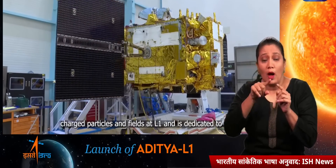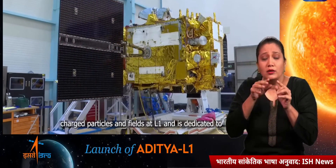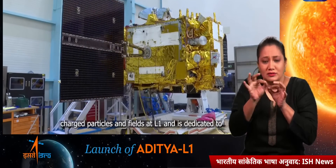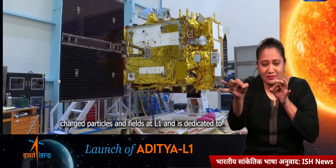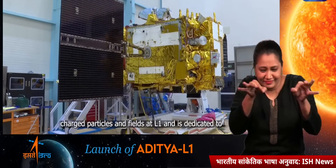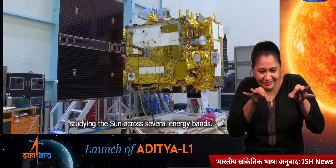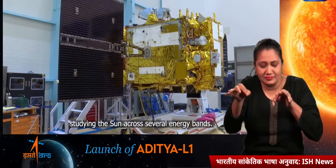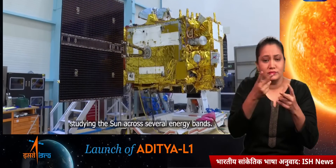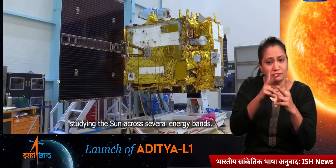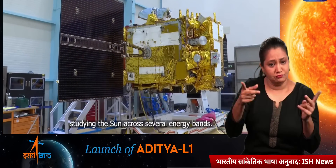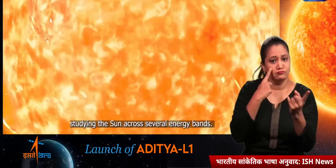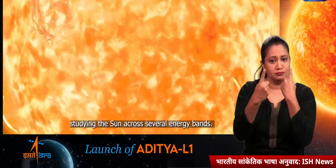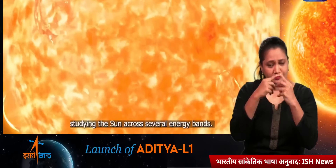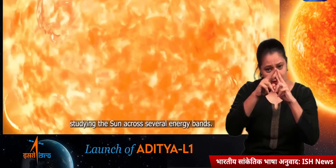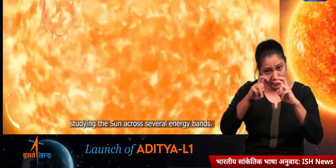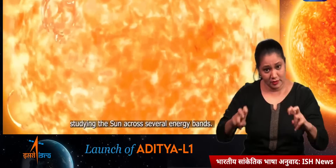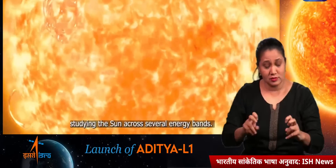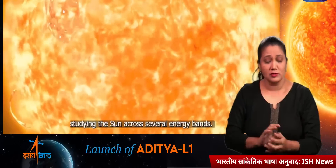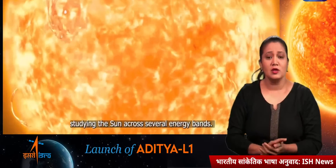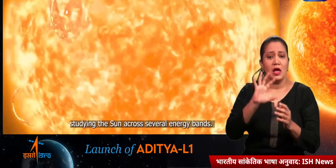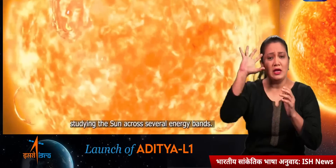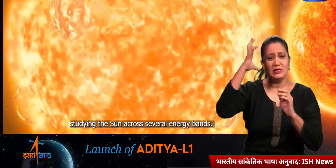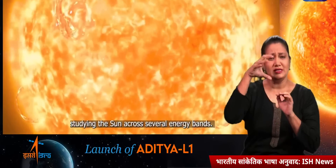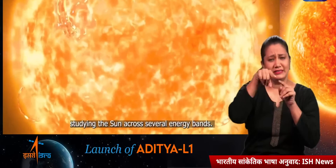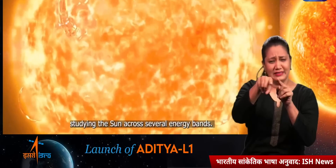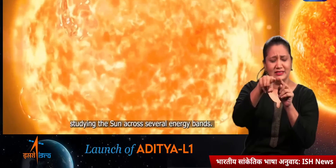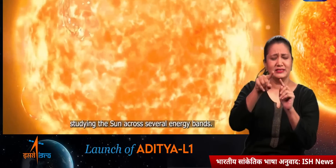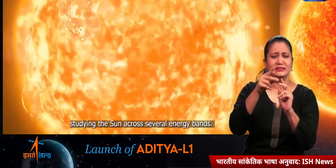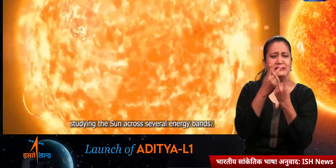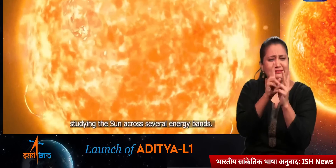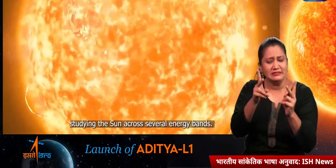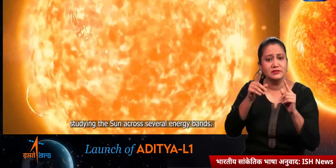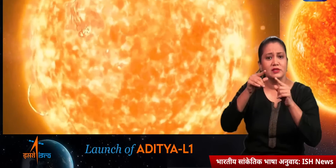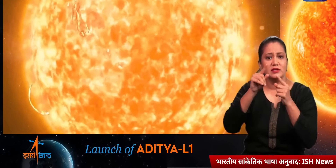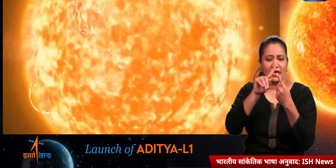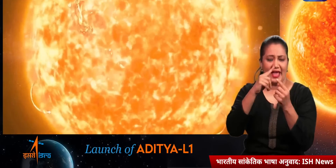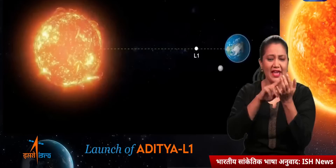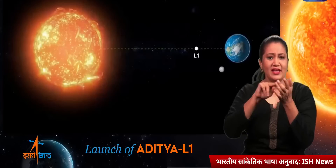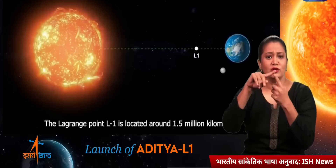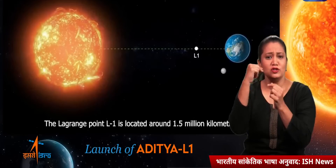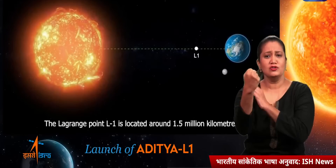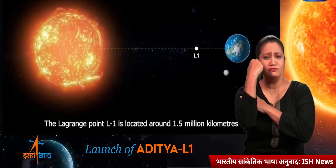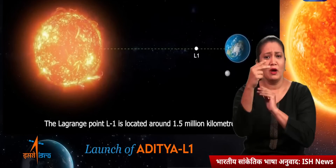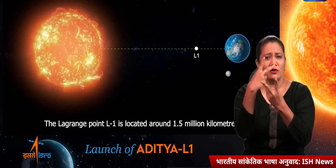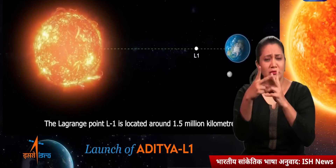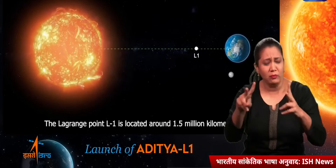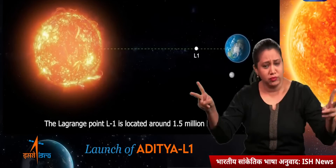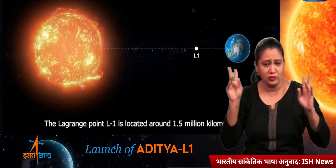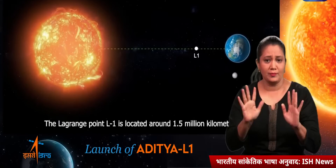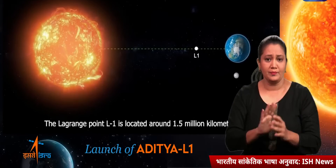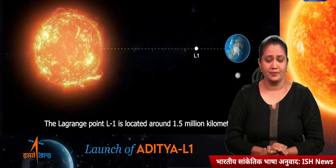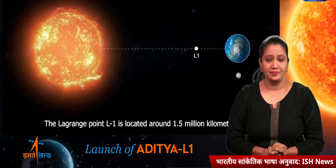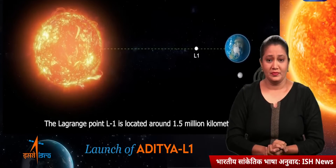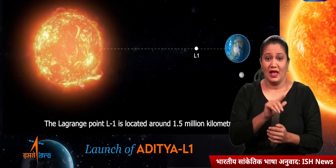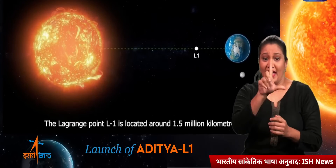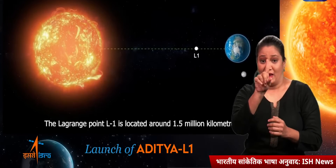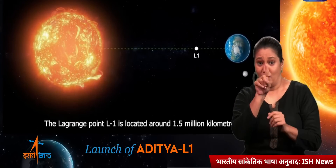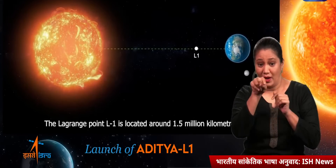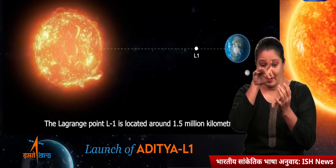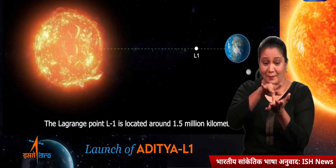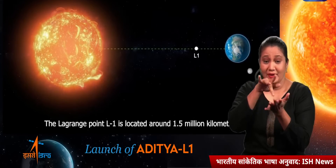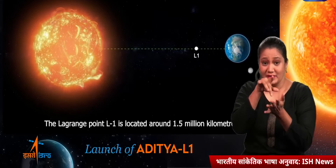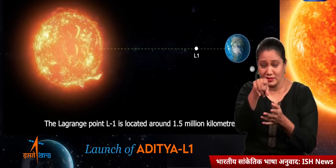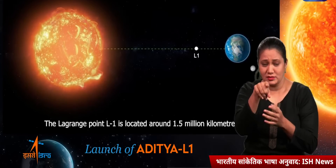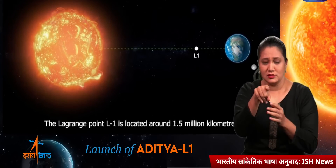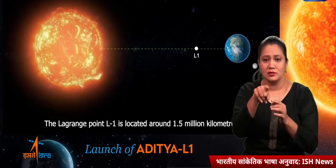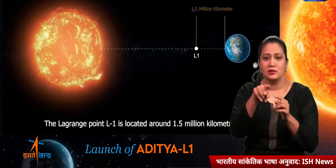is dedicated to studying the Sun across several energy bands. The Lagrange point L1 is